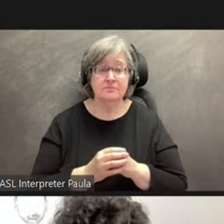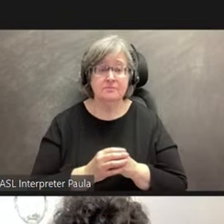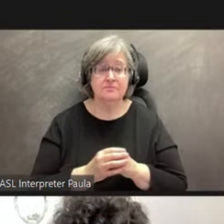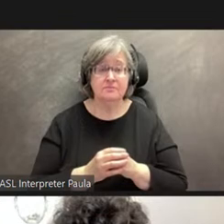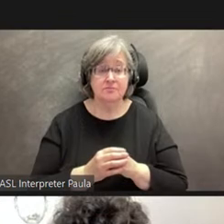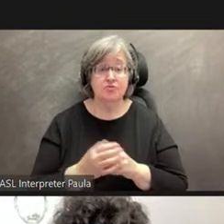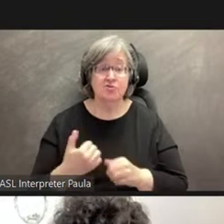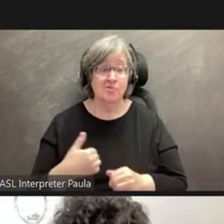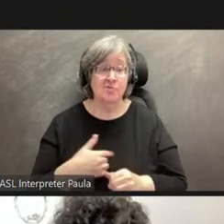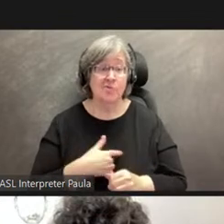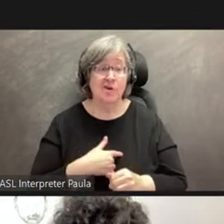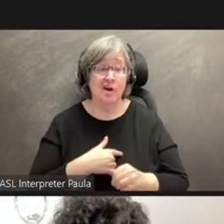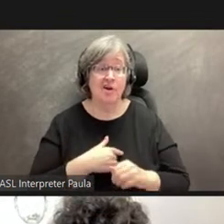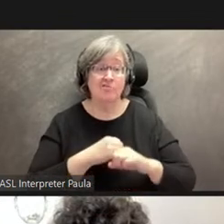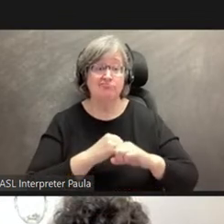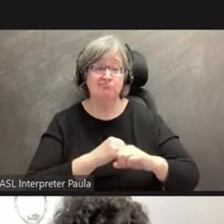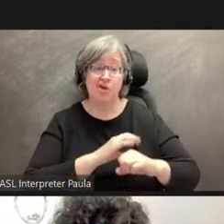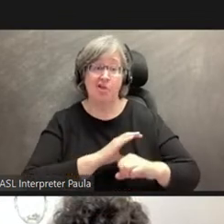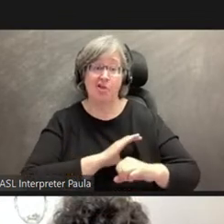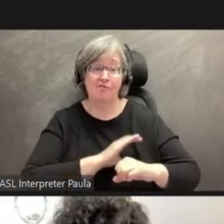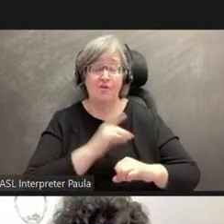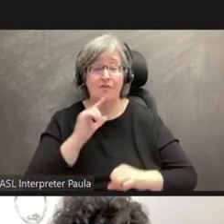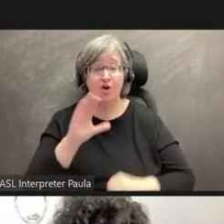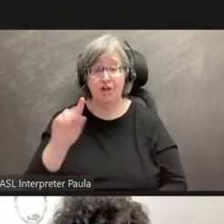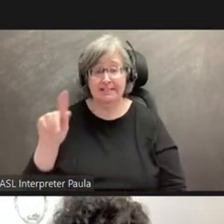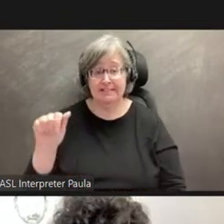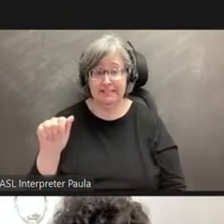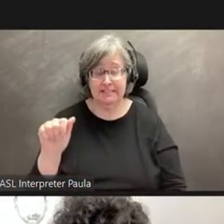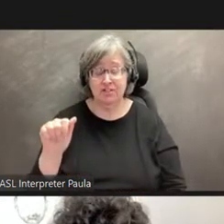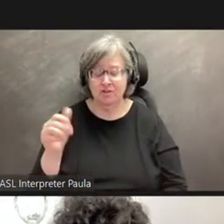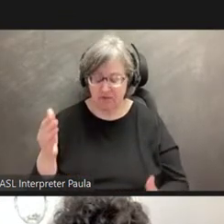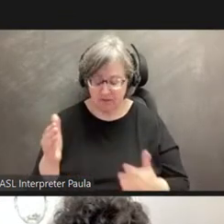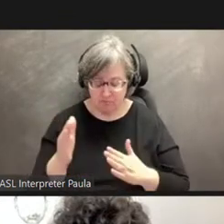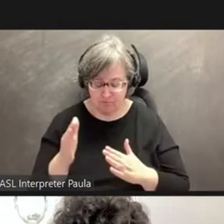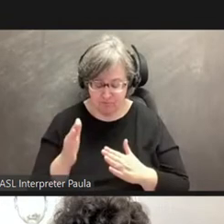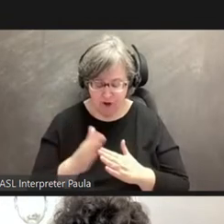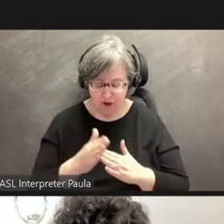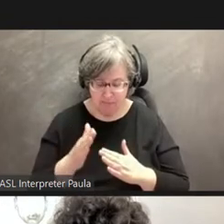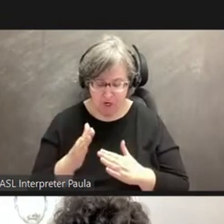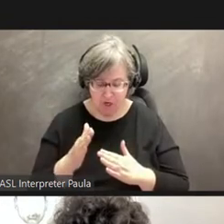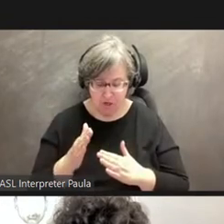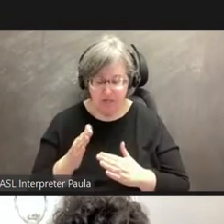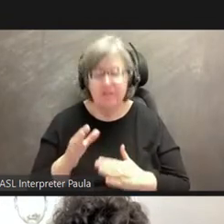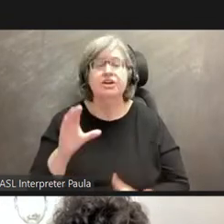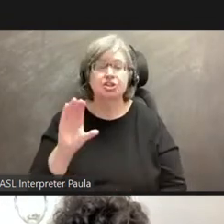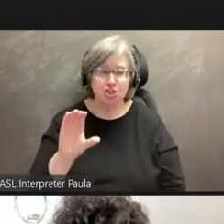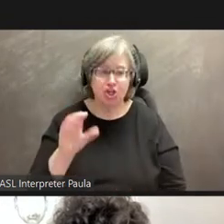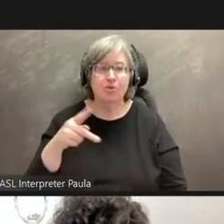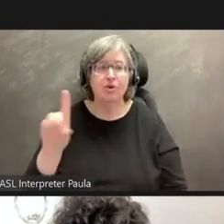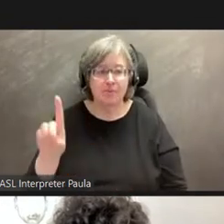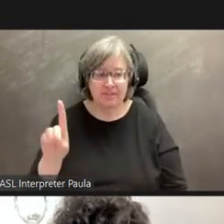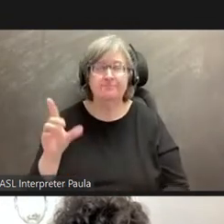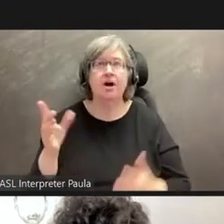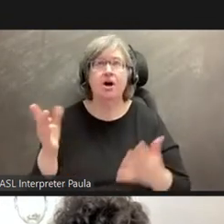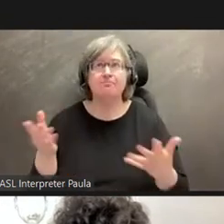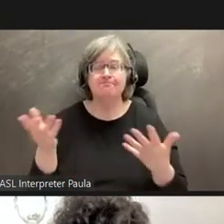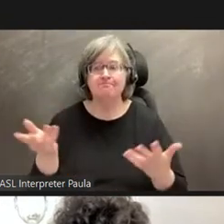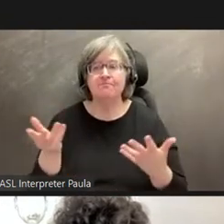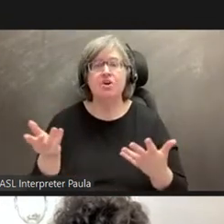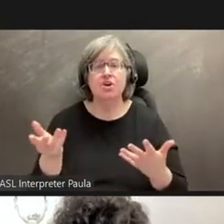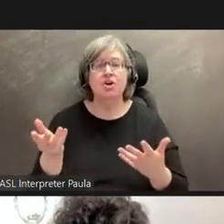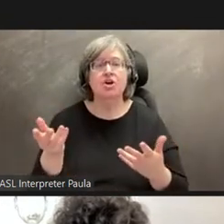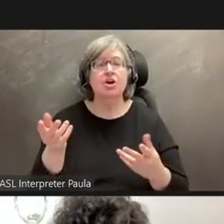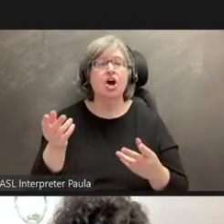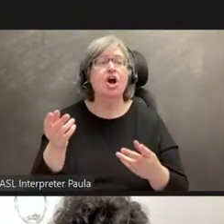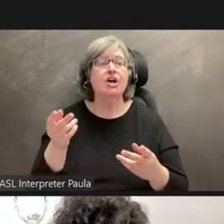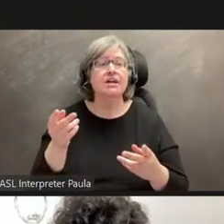provider for the CTA is the Chicago Police Department's public